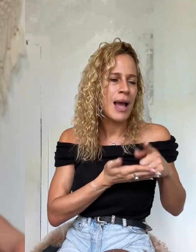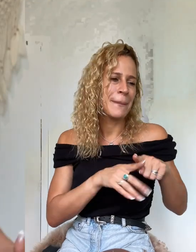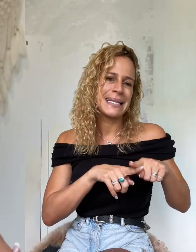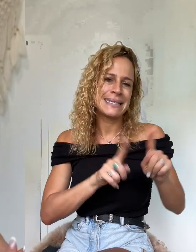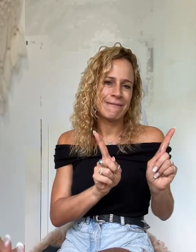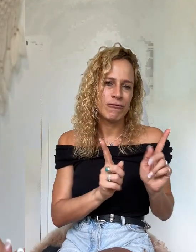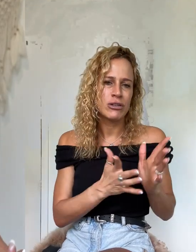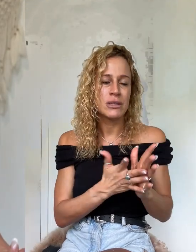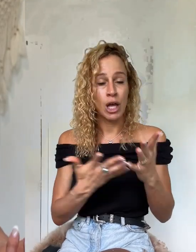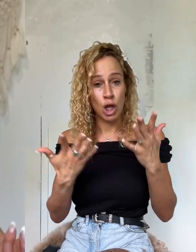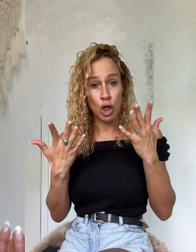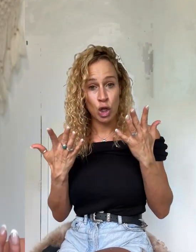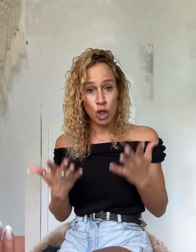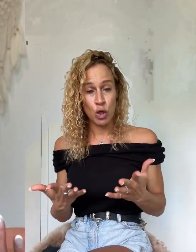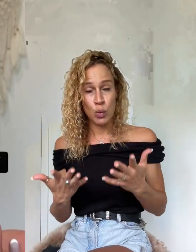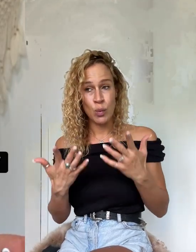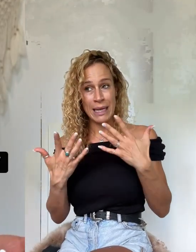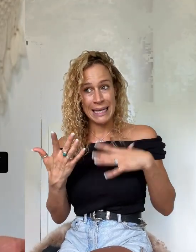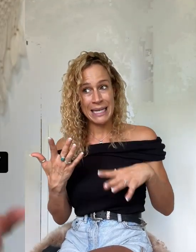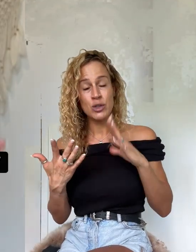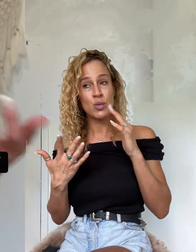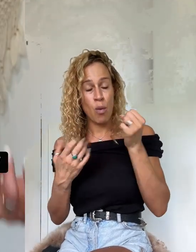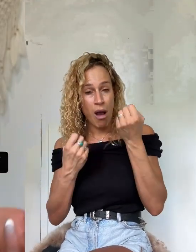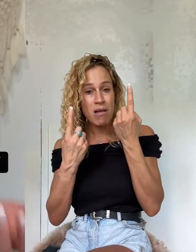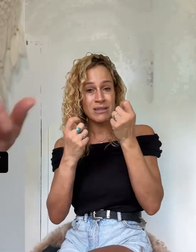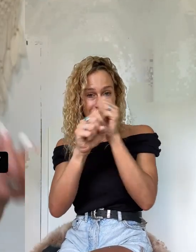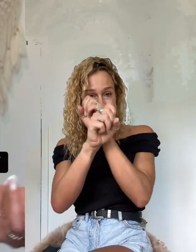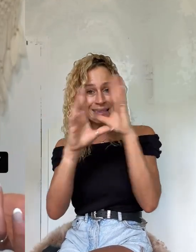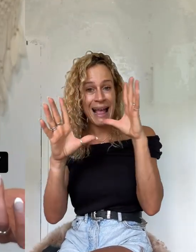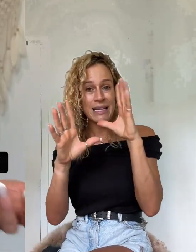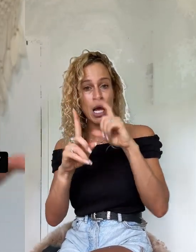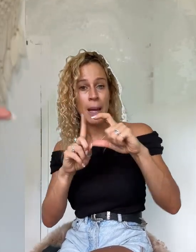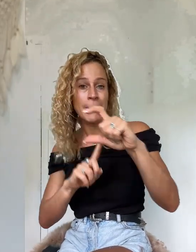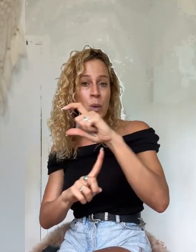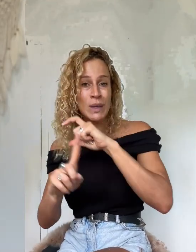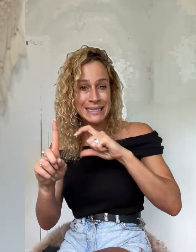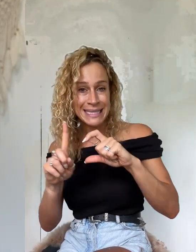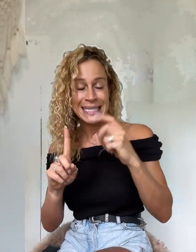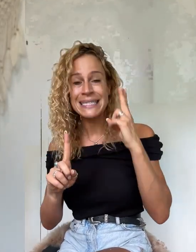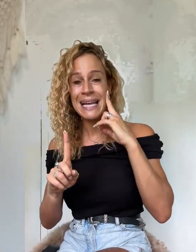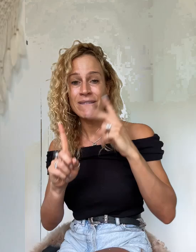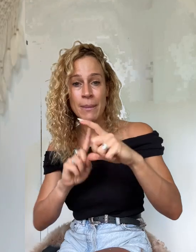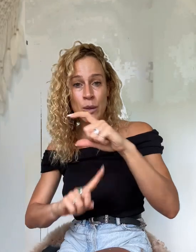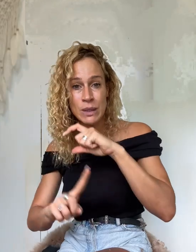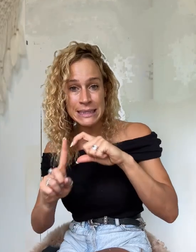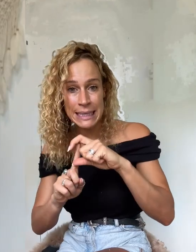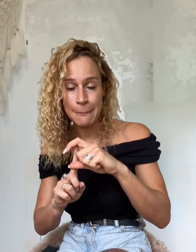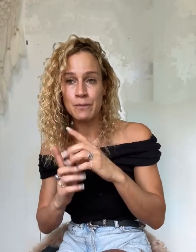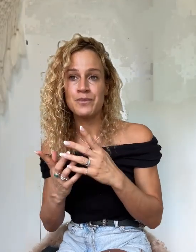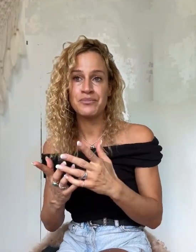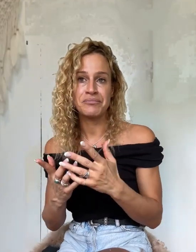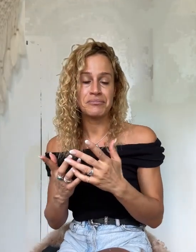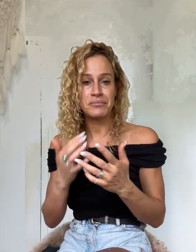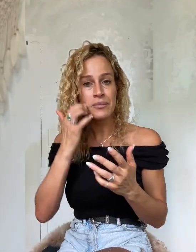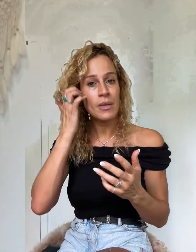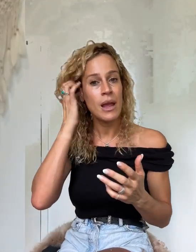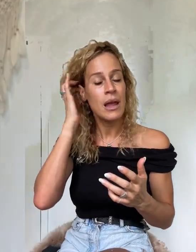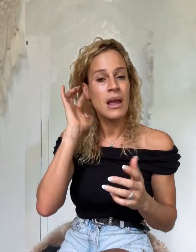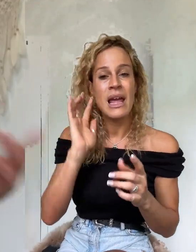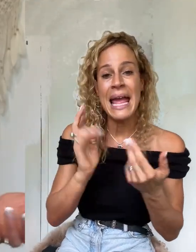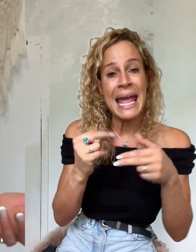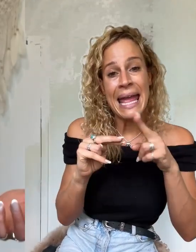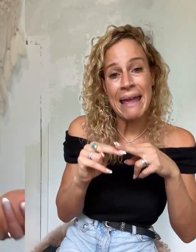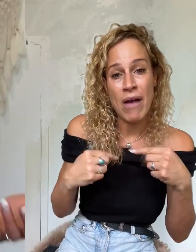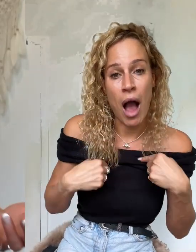you're going to work in this field. You need to understand the community that you're going to serve. So, if had I grown up in the deaf